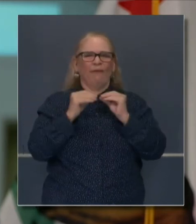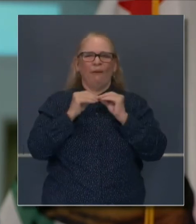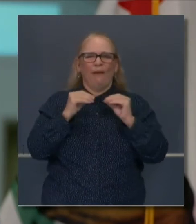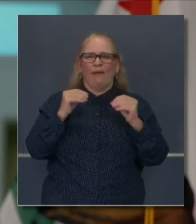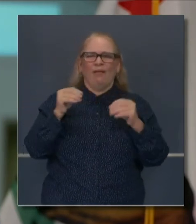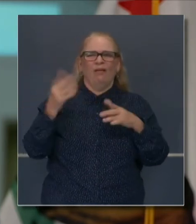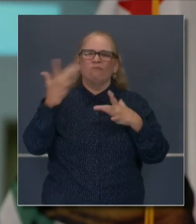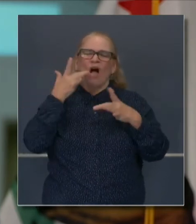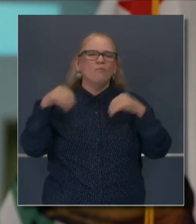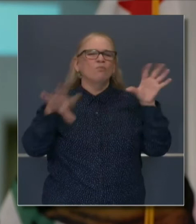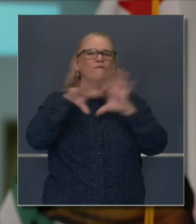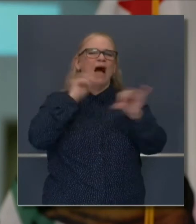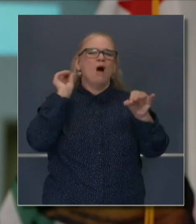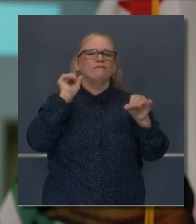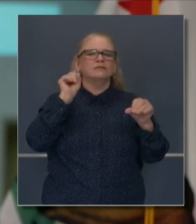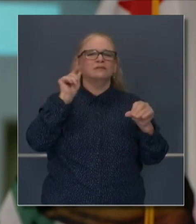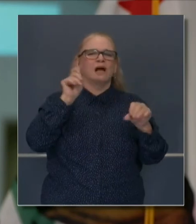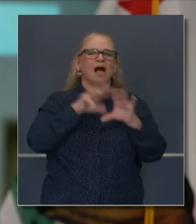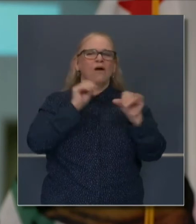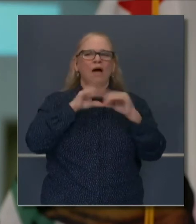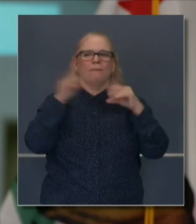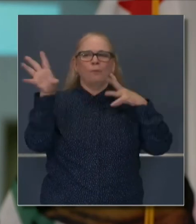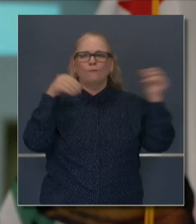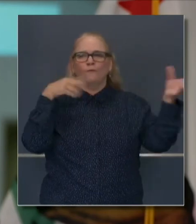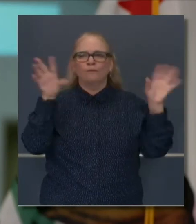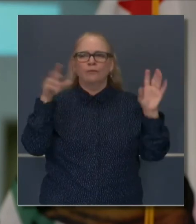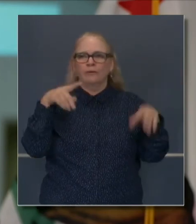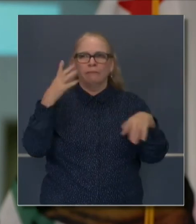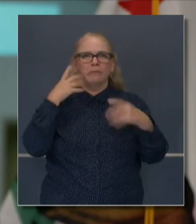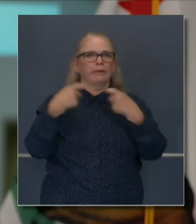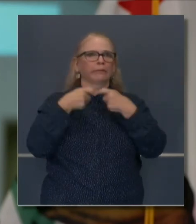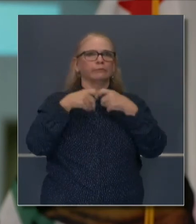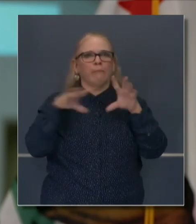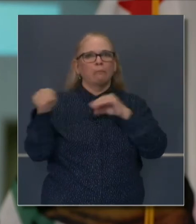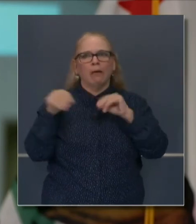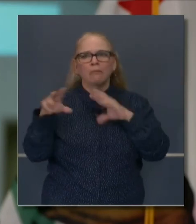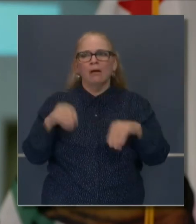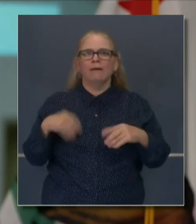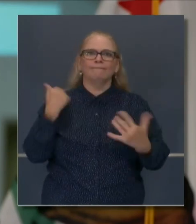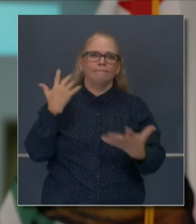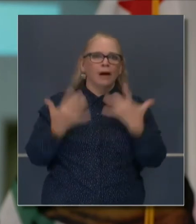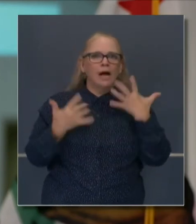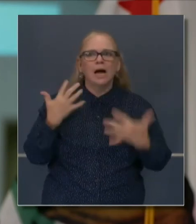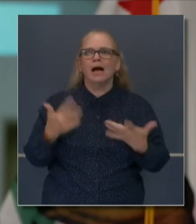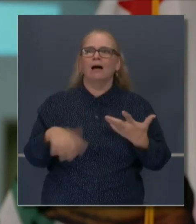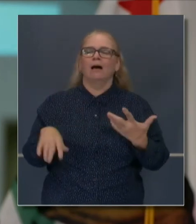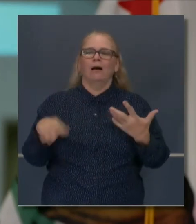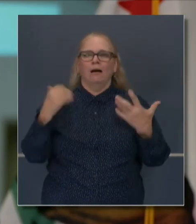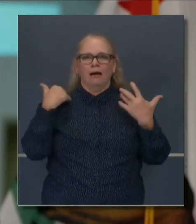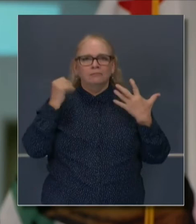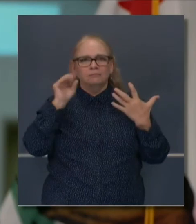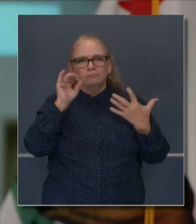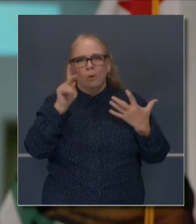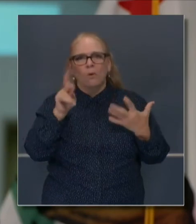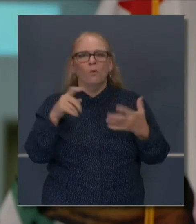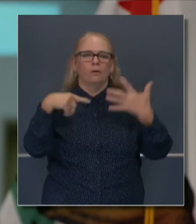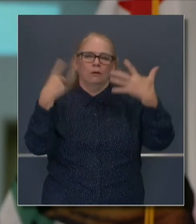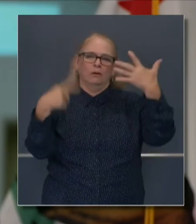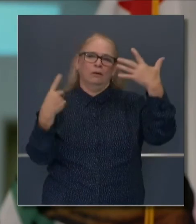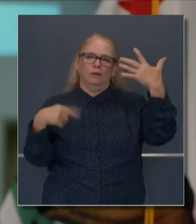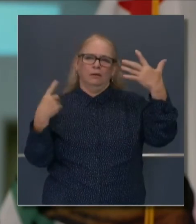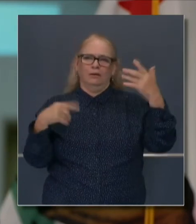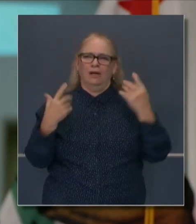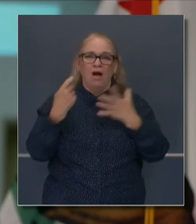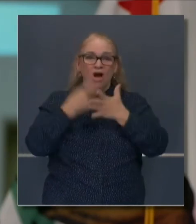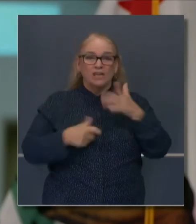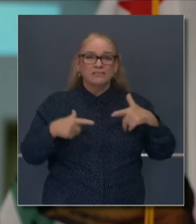rolling blackouts and smoky days when their kids can't go outside, and there are ads airing on our radio station now for a company serving people who